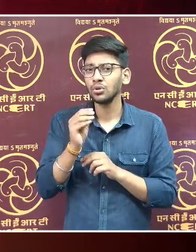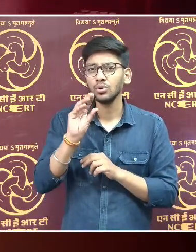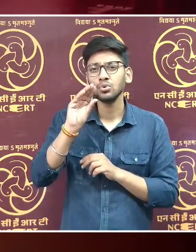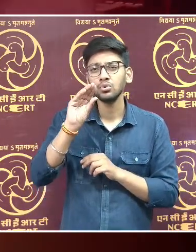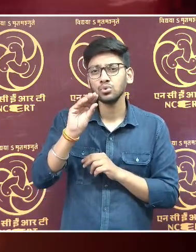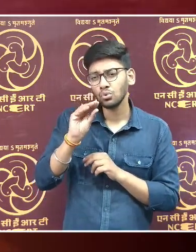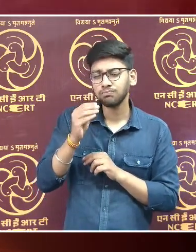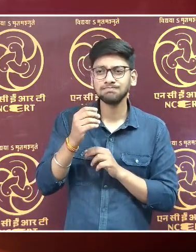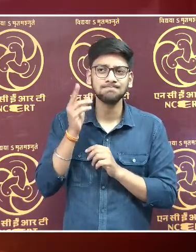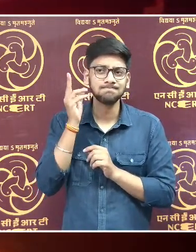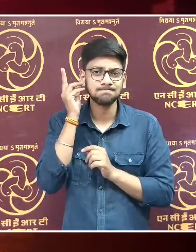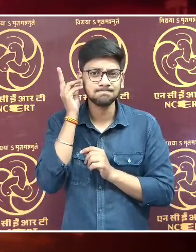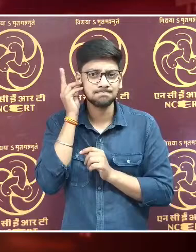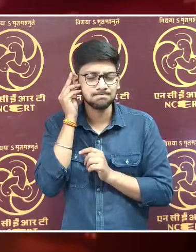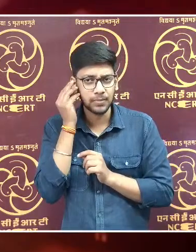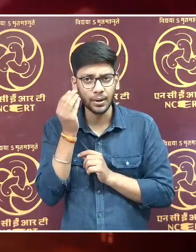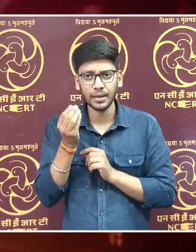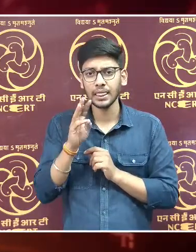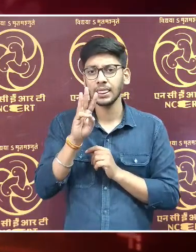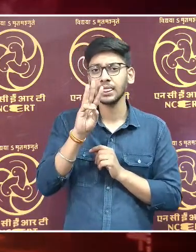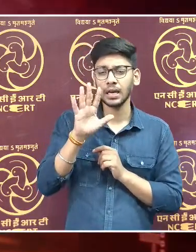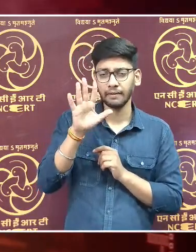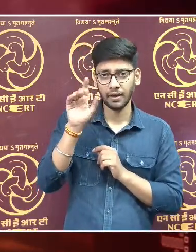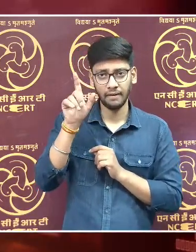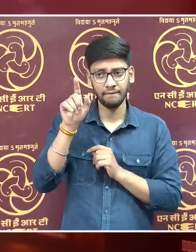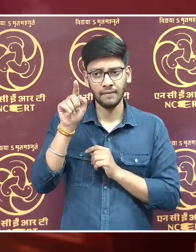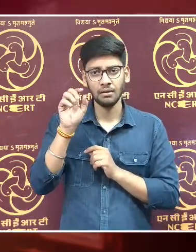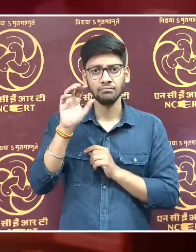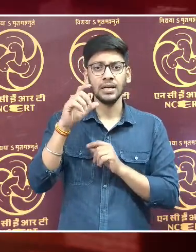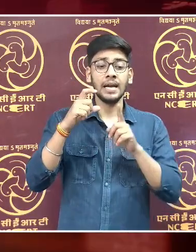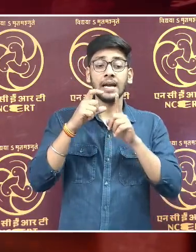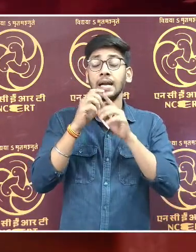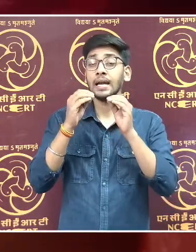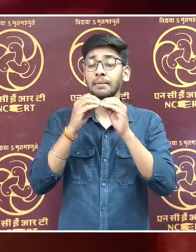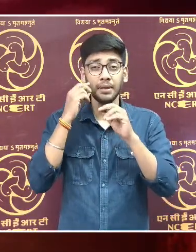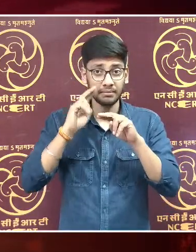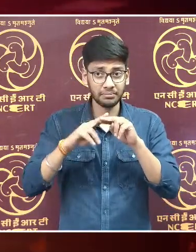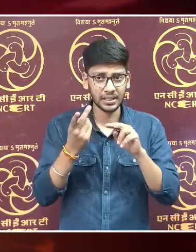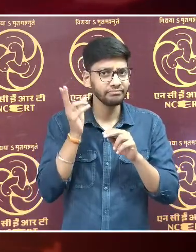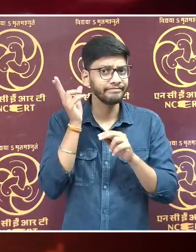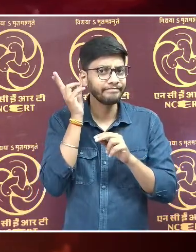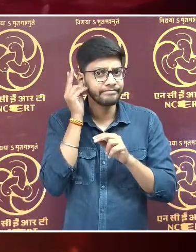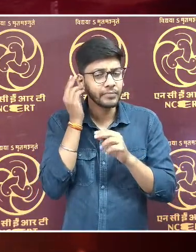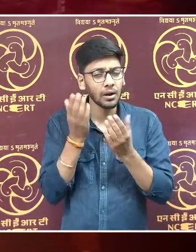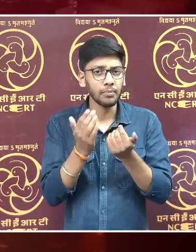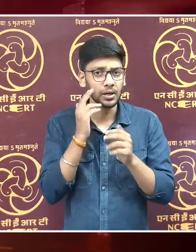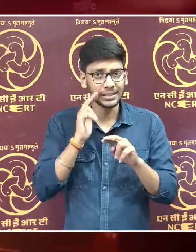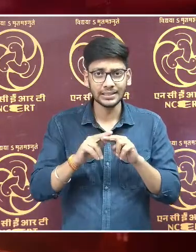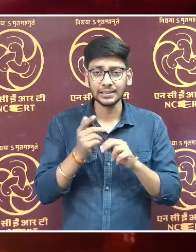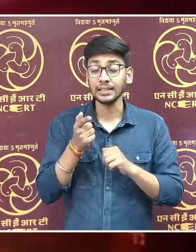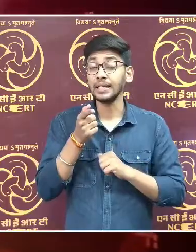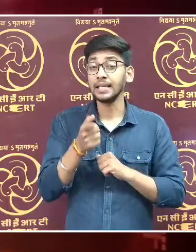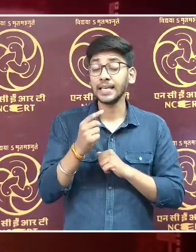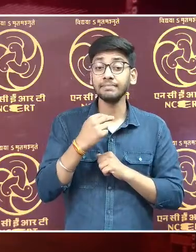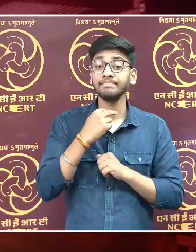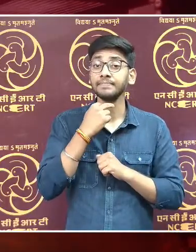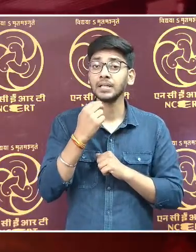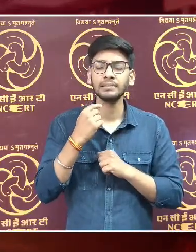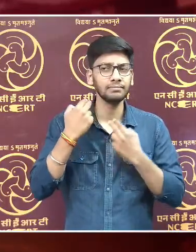is coming, like around less than 35 dB of signal, which we are able to hear, those